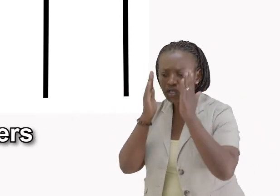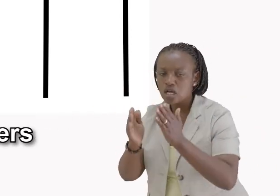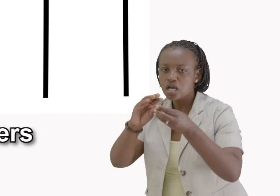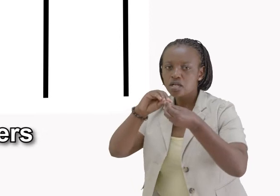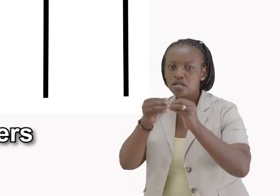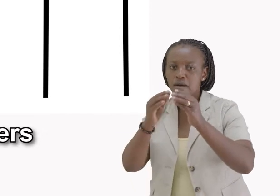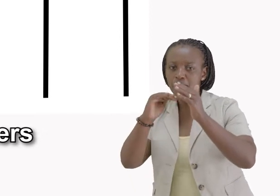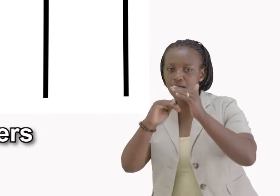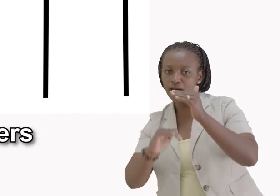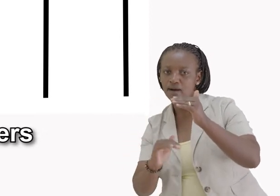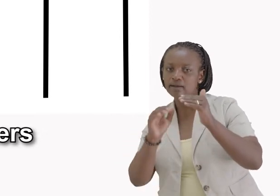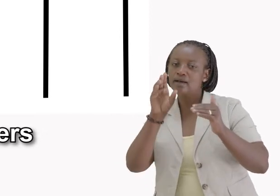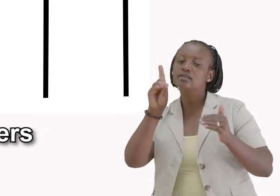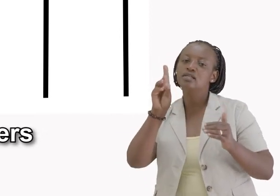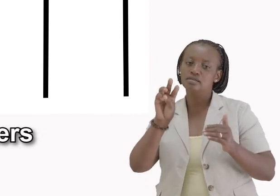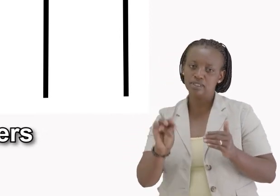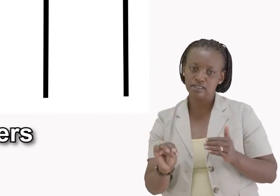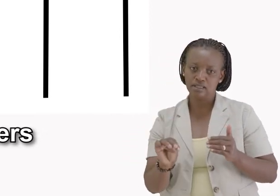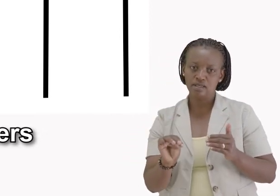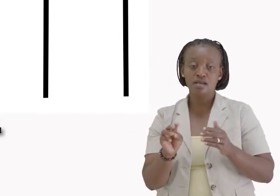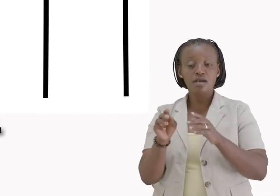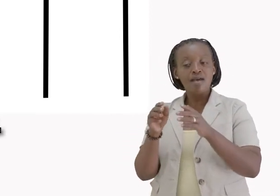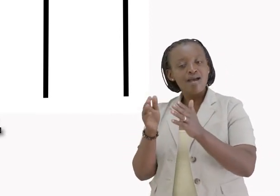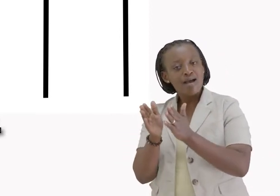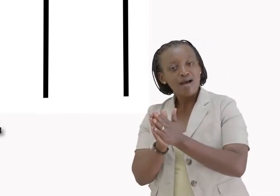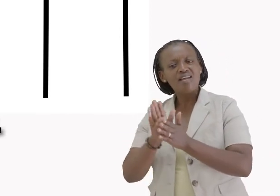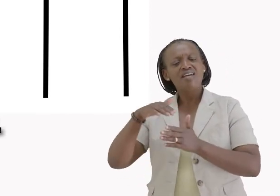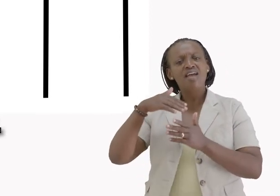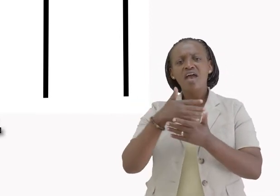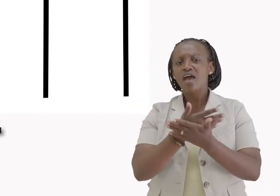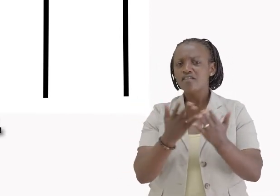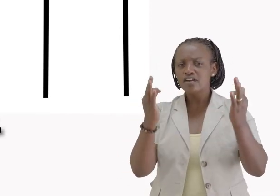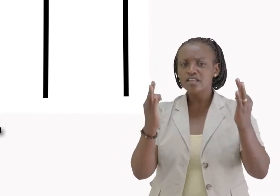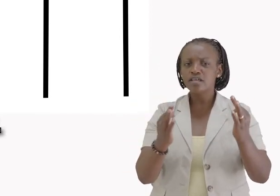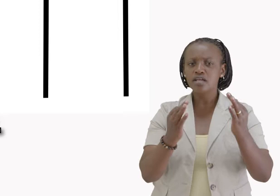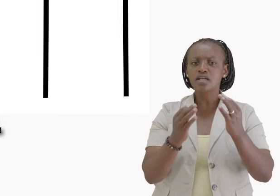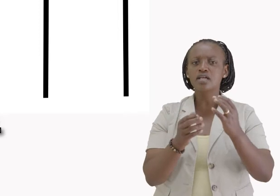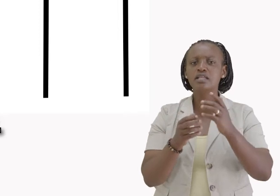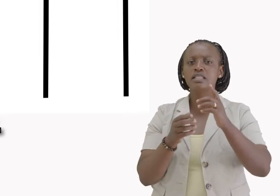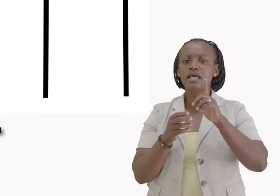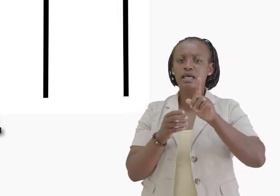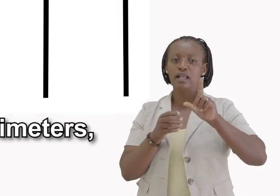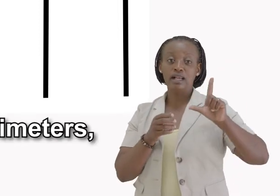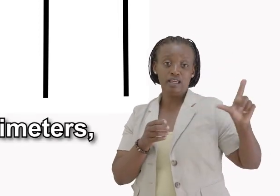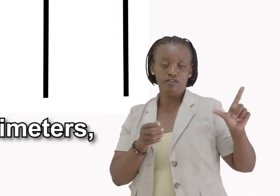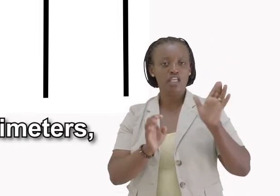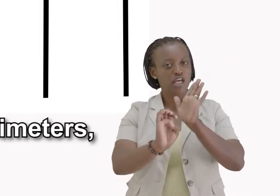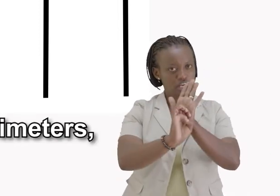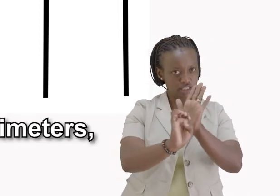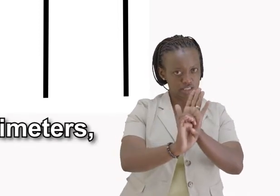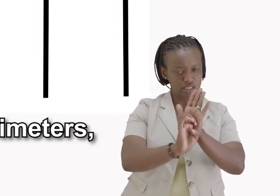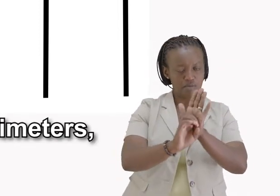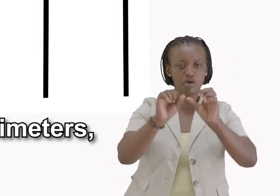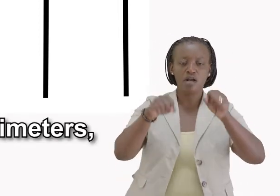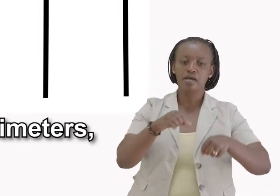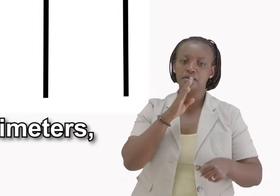we consider the number under decimeters and everything on its left. For